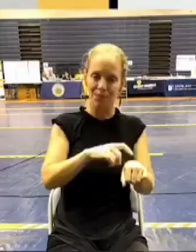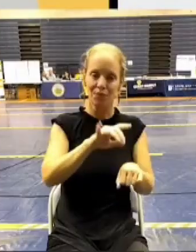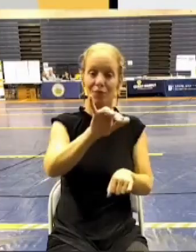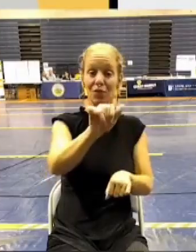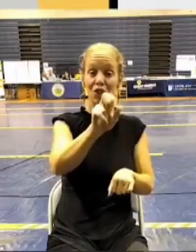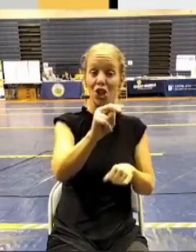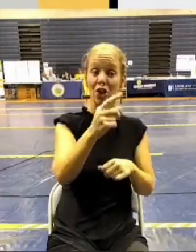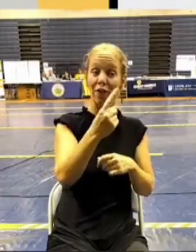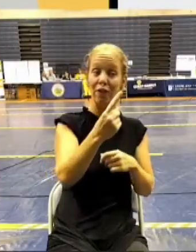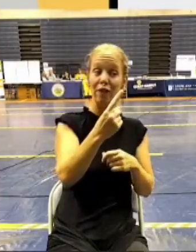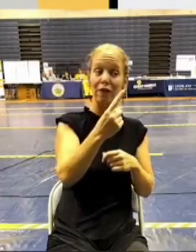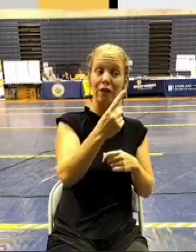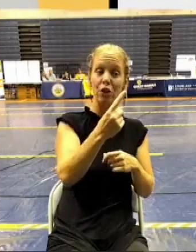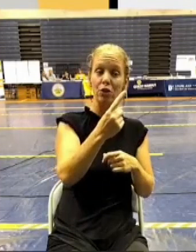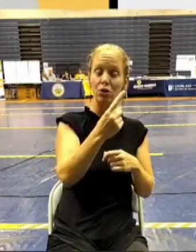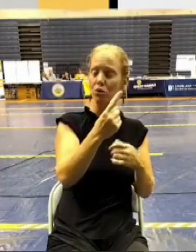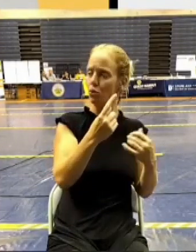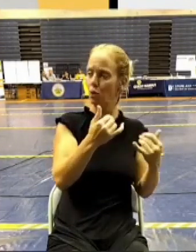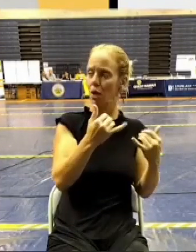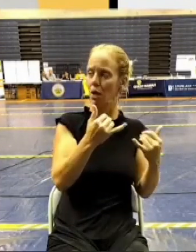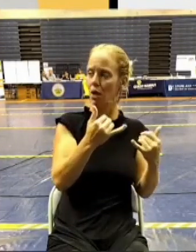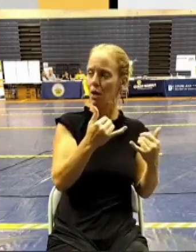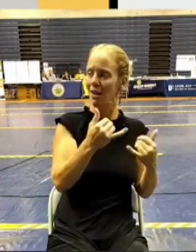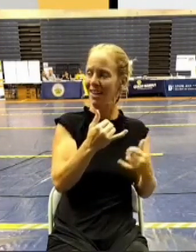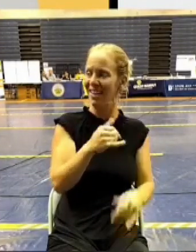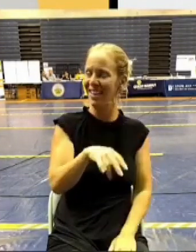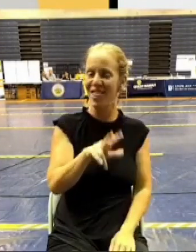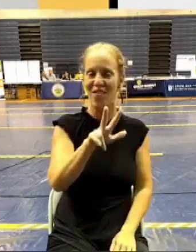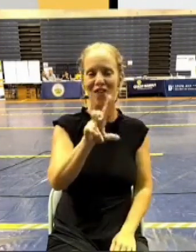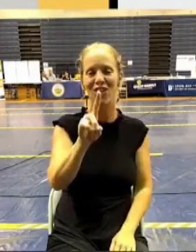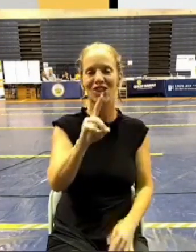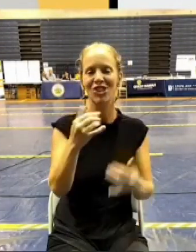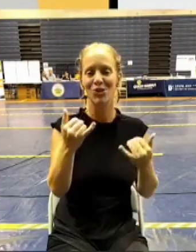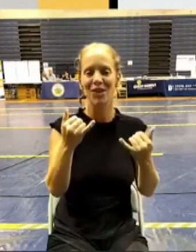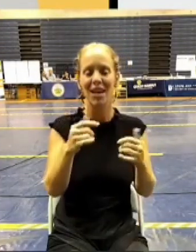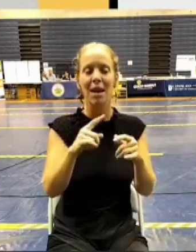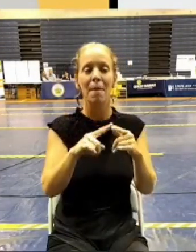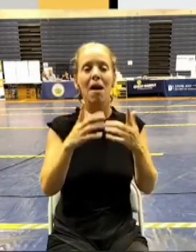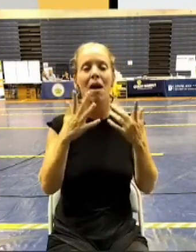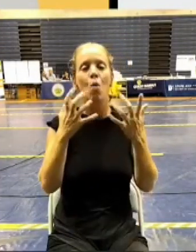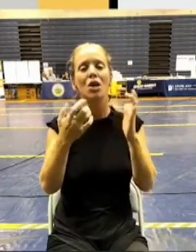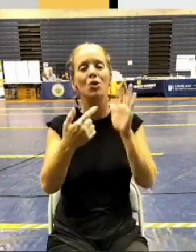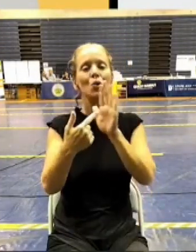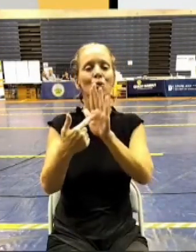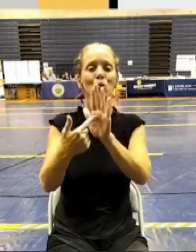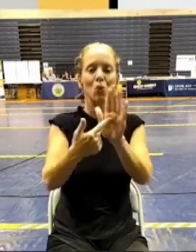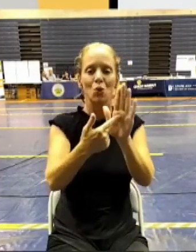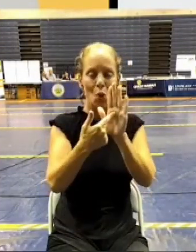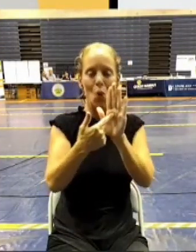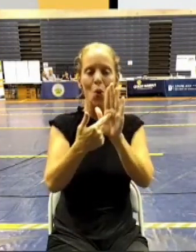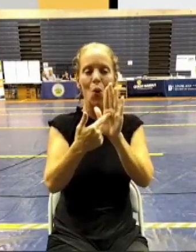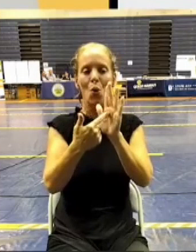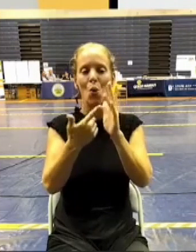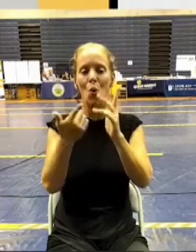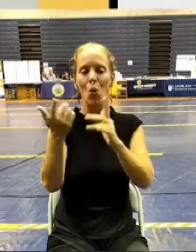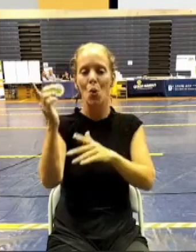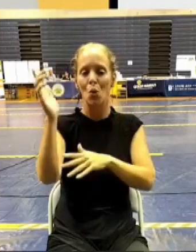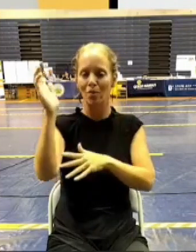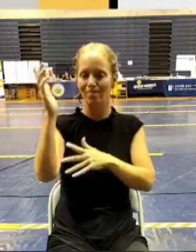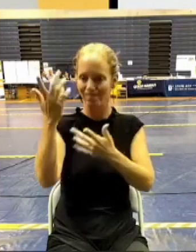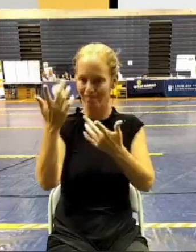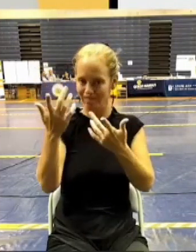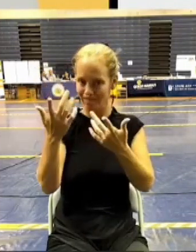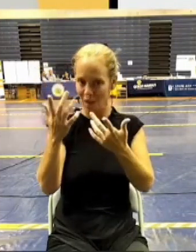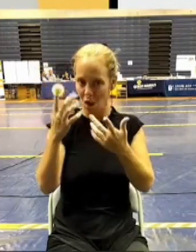January 1st today, we present to the public our strategy to move forward with selecting the permanent disposal